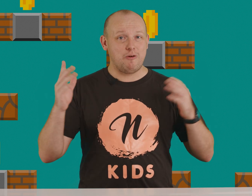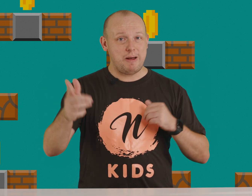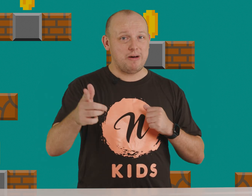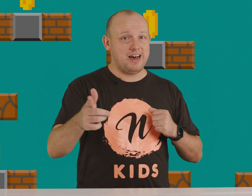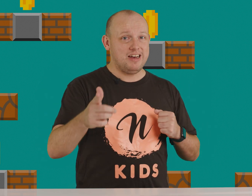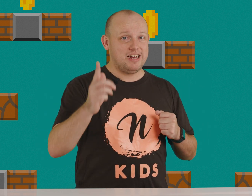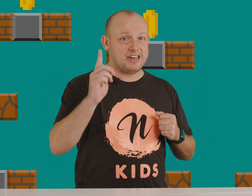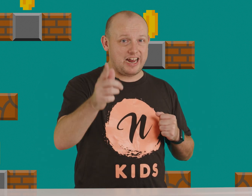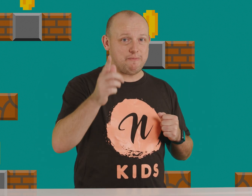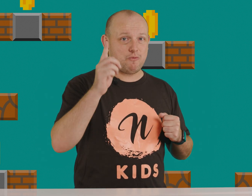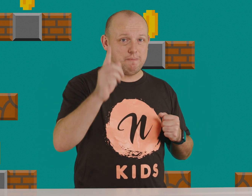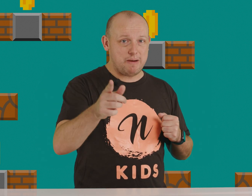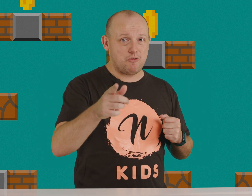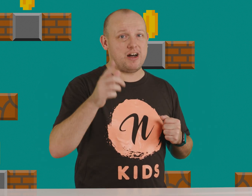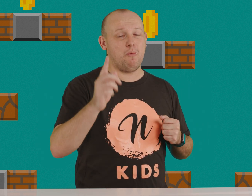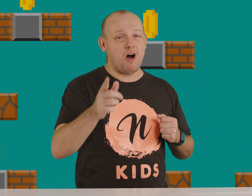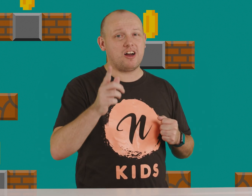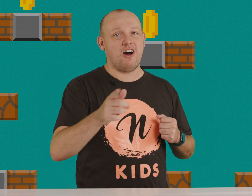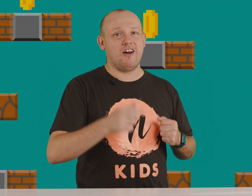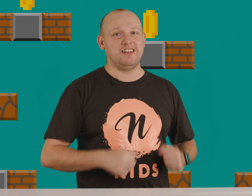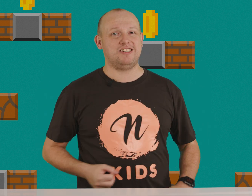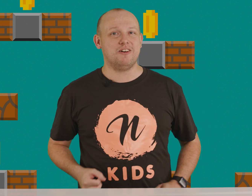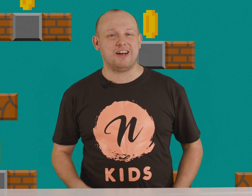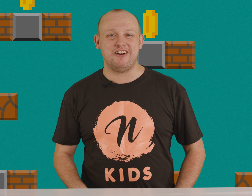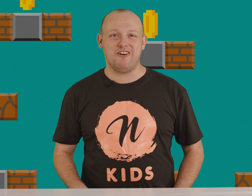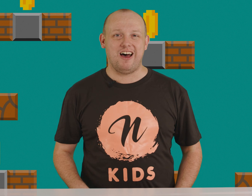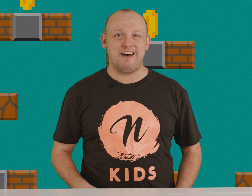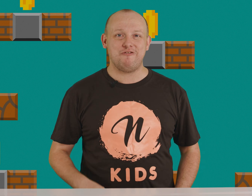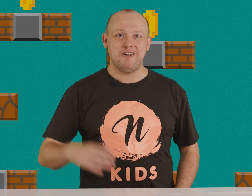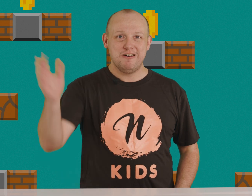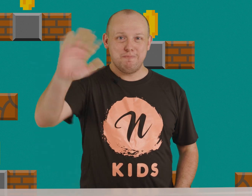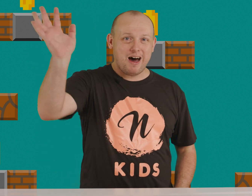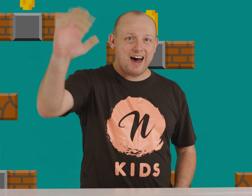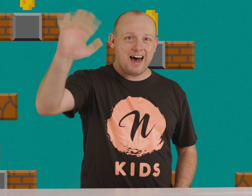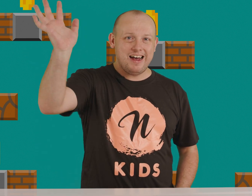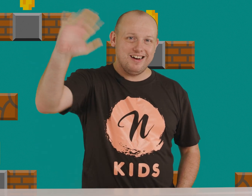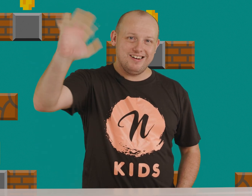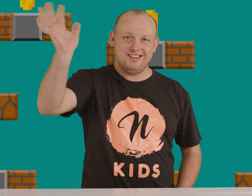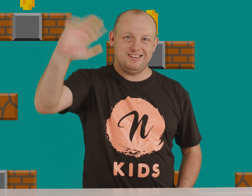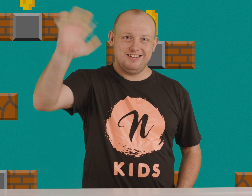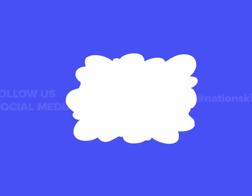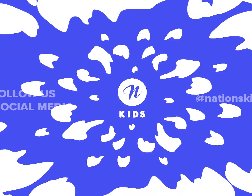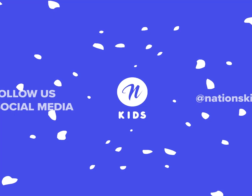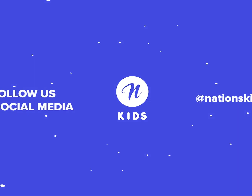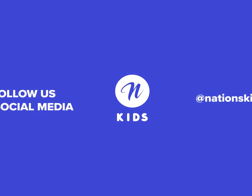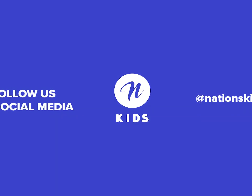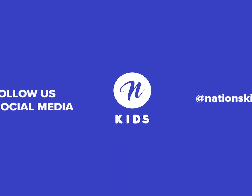And remember, keep remembering what God is doing in your life. Bye.